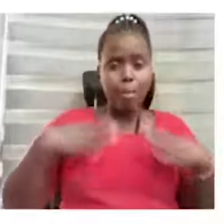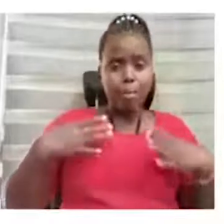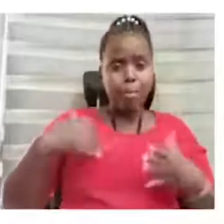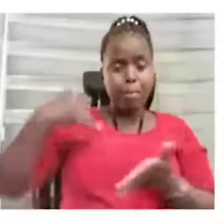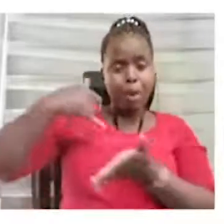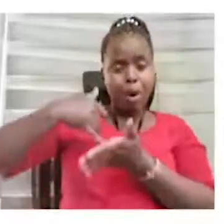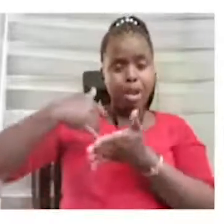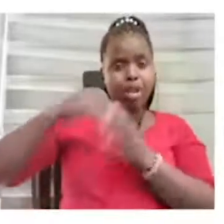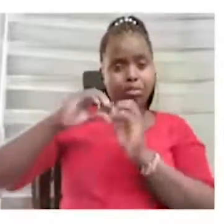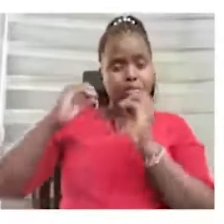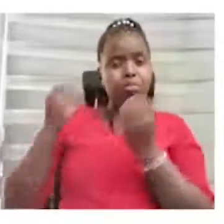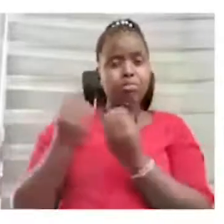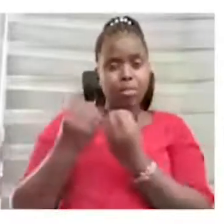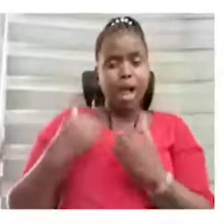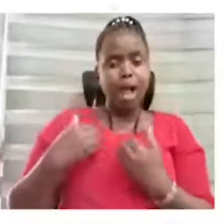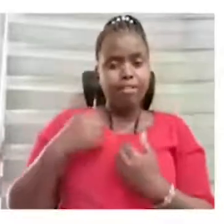inclusivity agenda. Thank you.